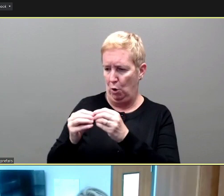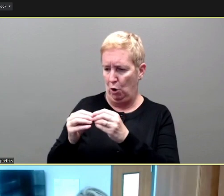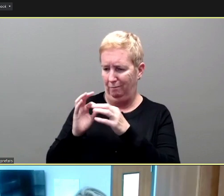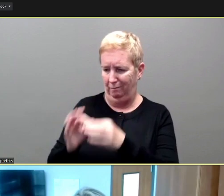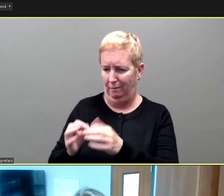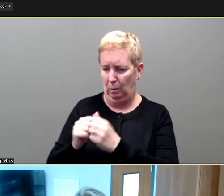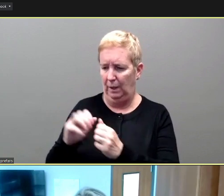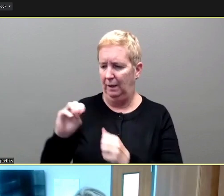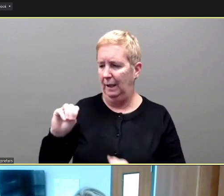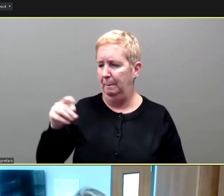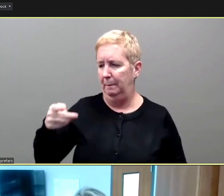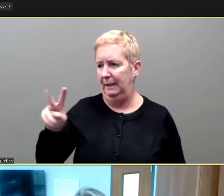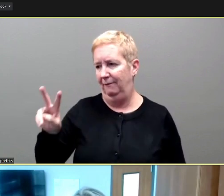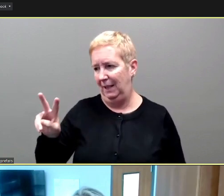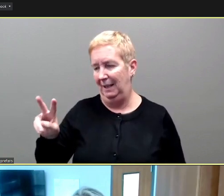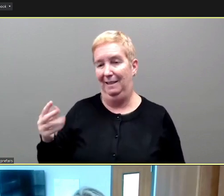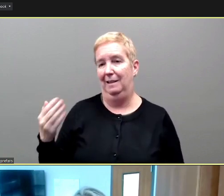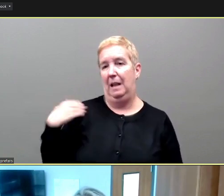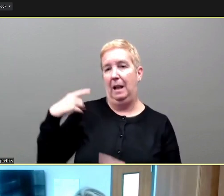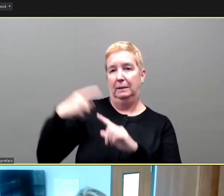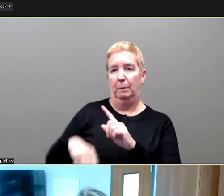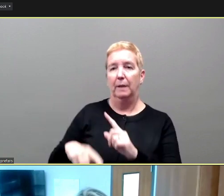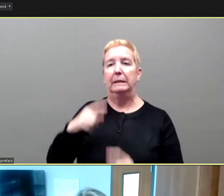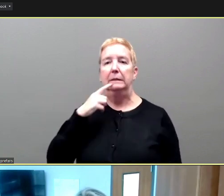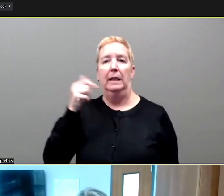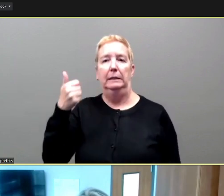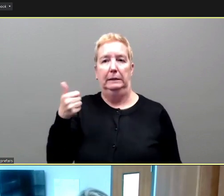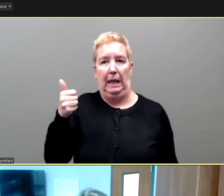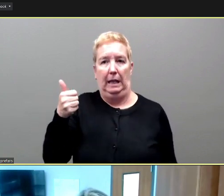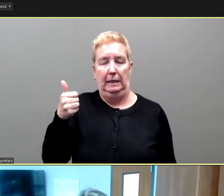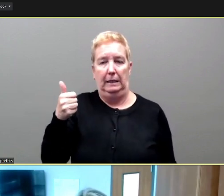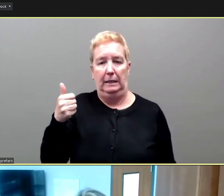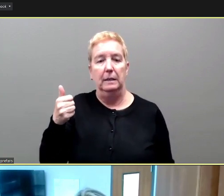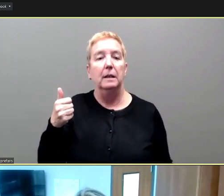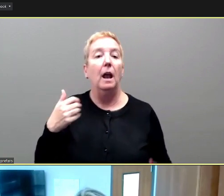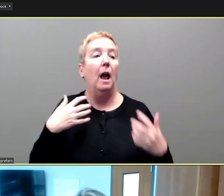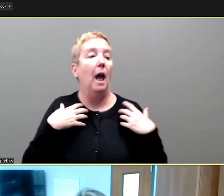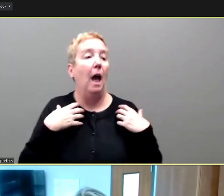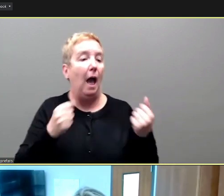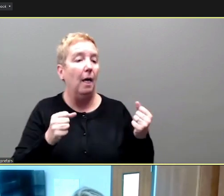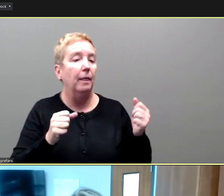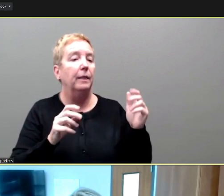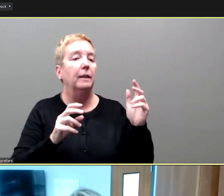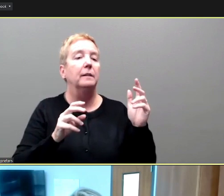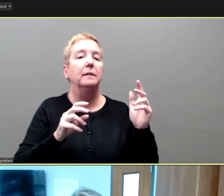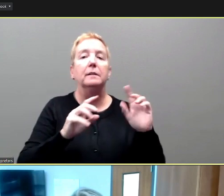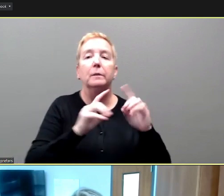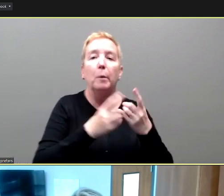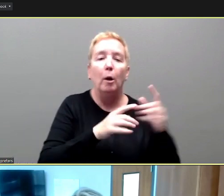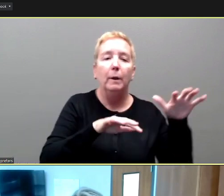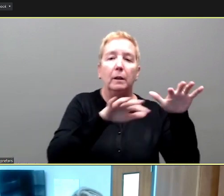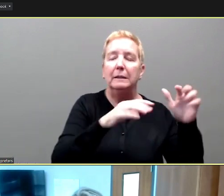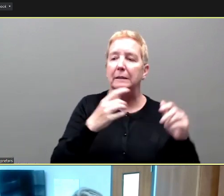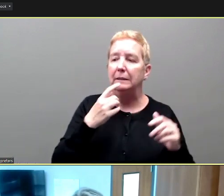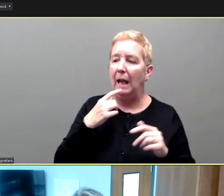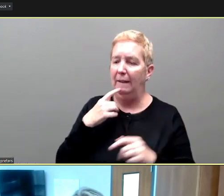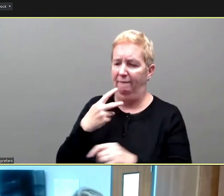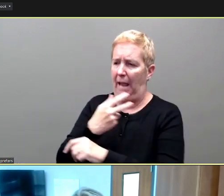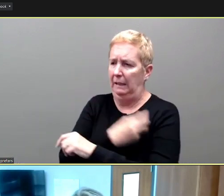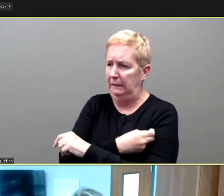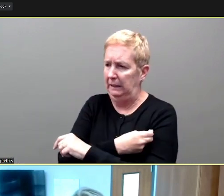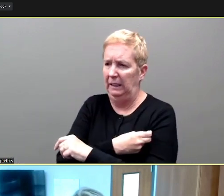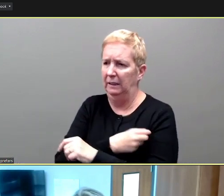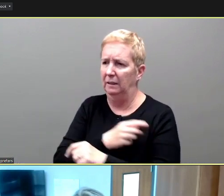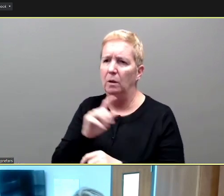that it was 10 cases, and health officials were saying that vaccines are only accessible by appointment, only if one has been infected